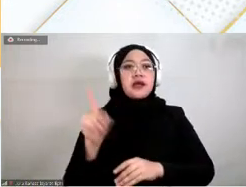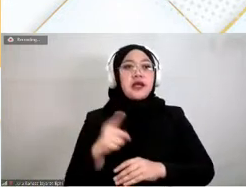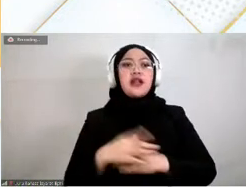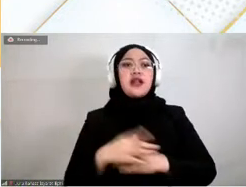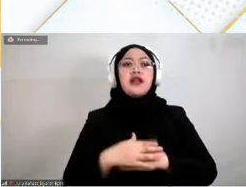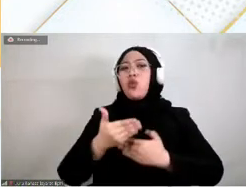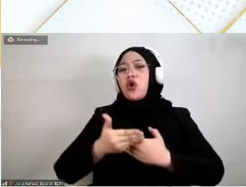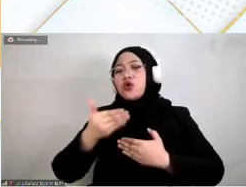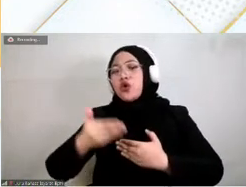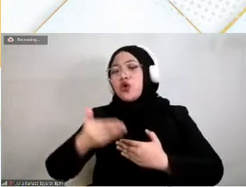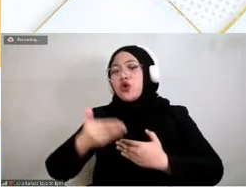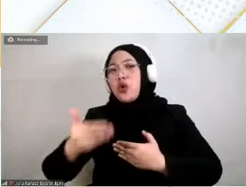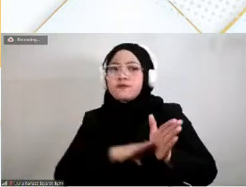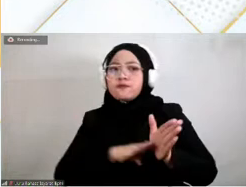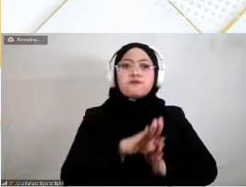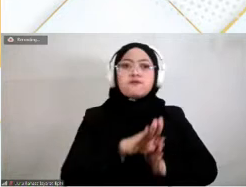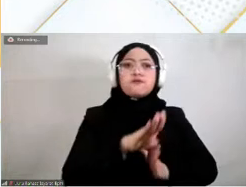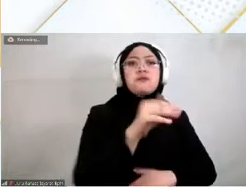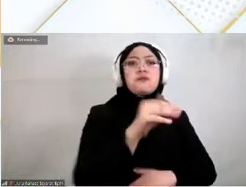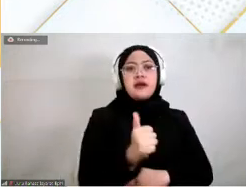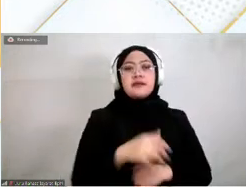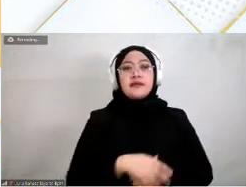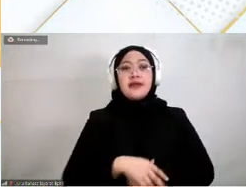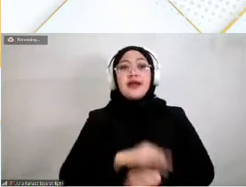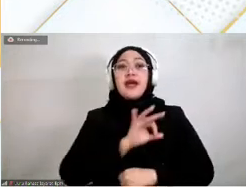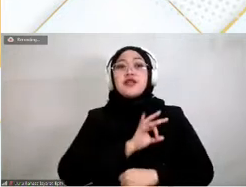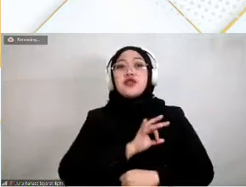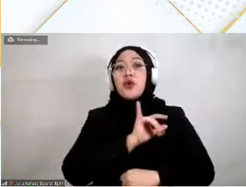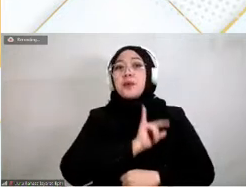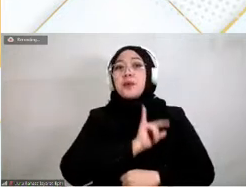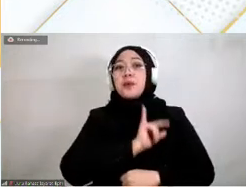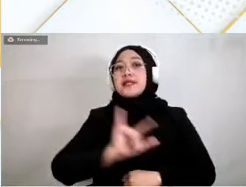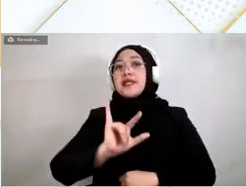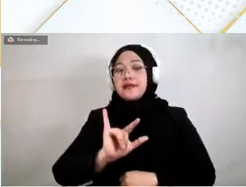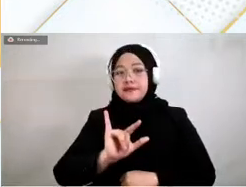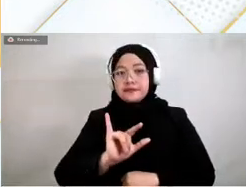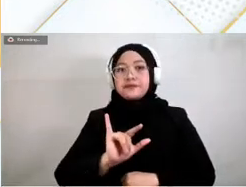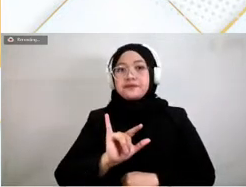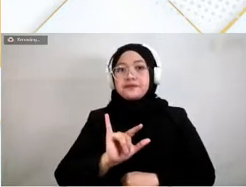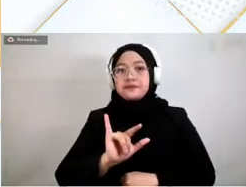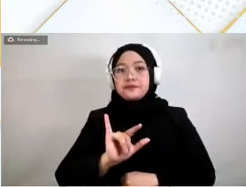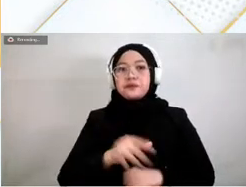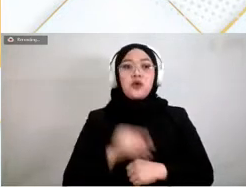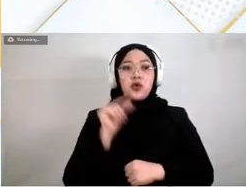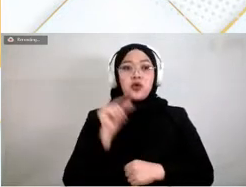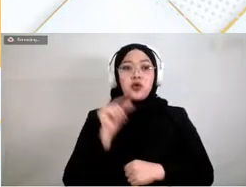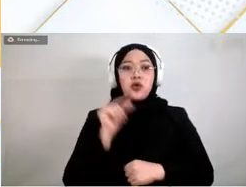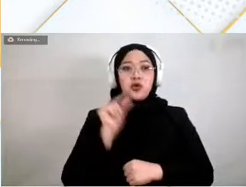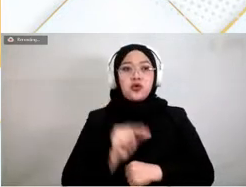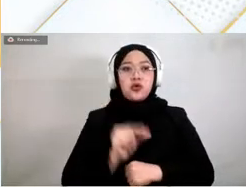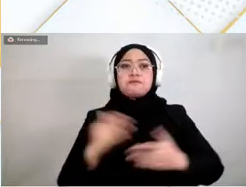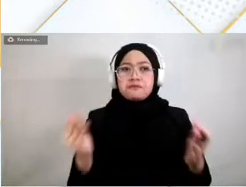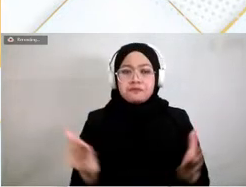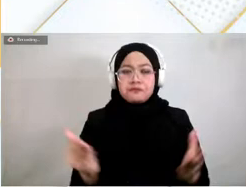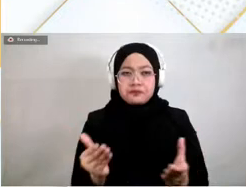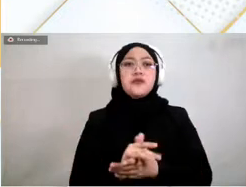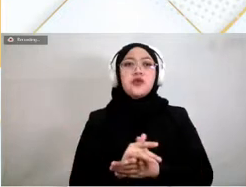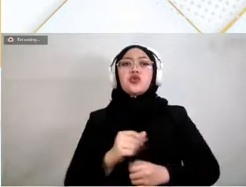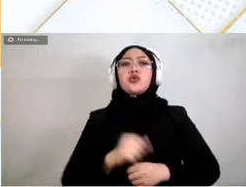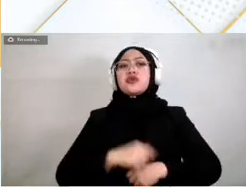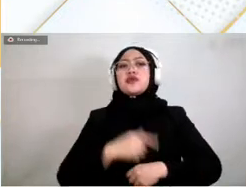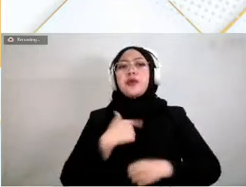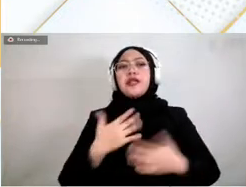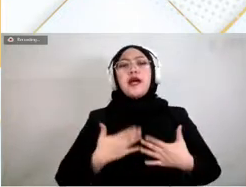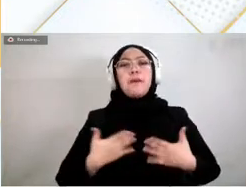time. Or in the words of President Widodo, the paradigm to result on a leap of prosperity for the people